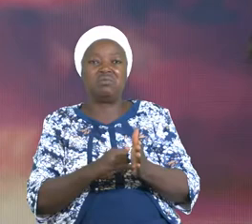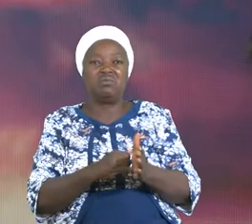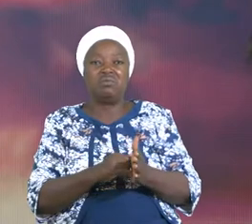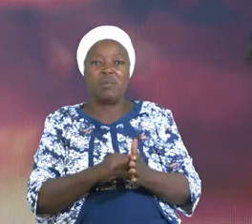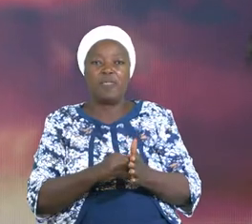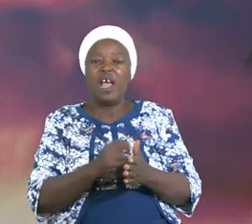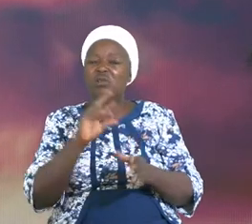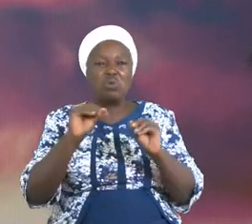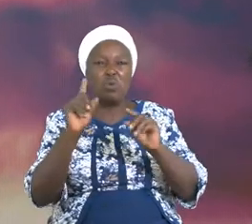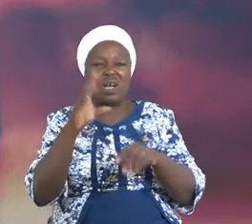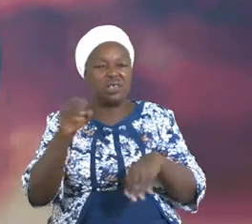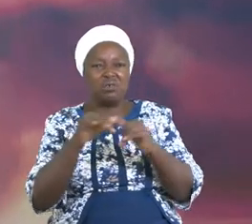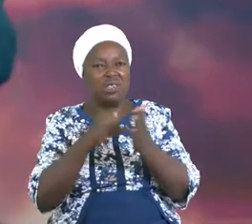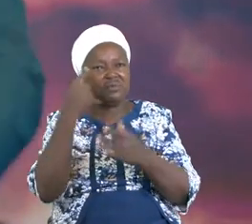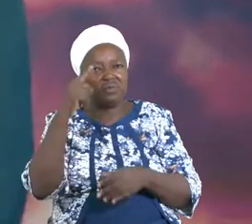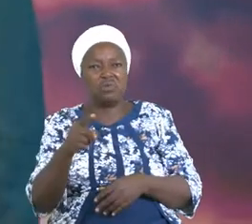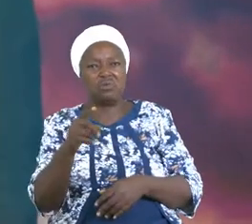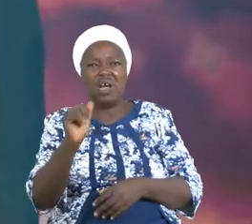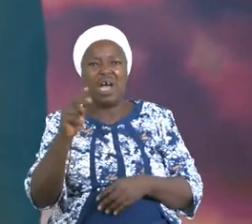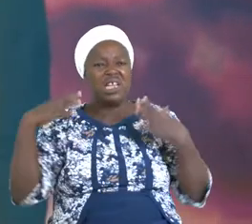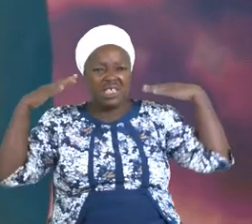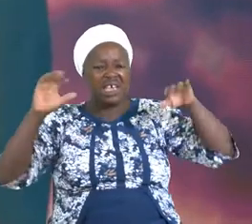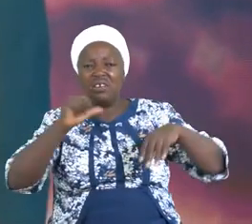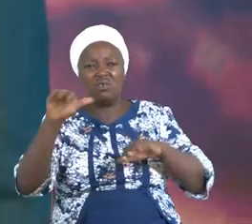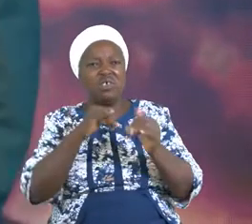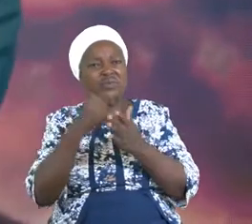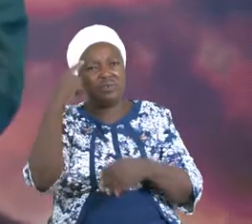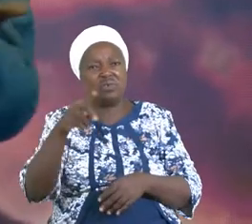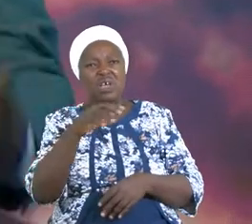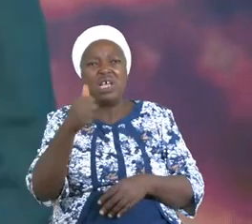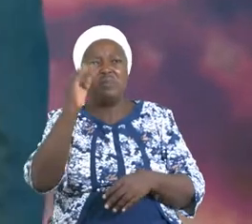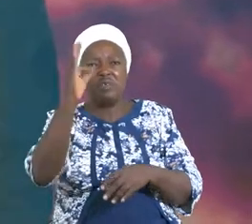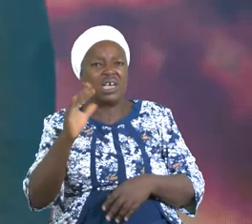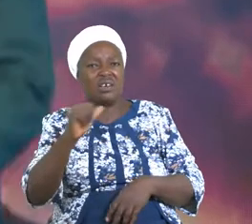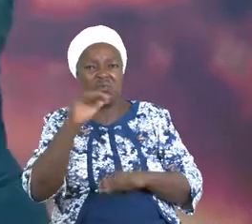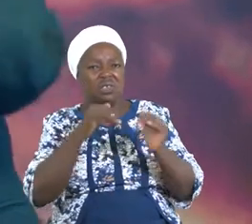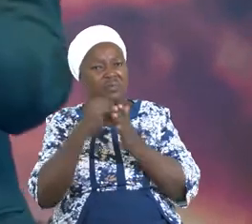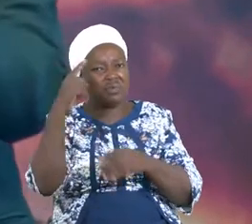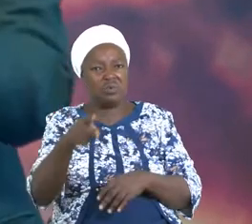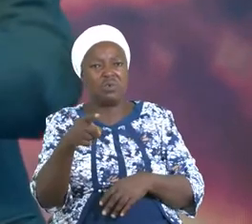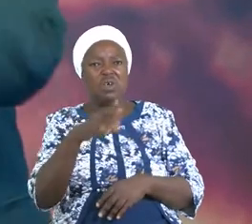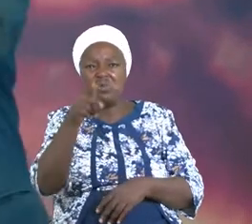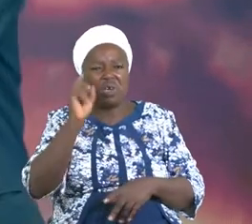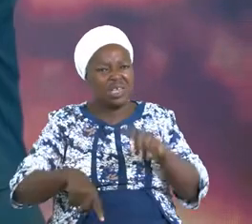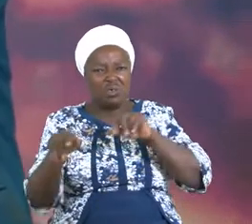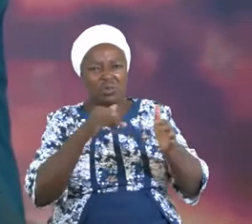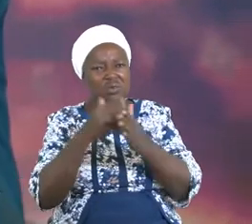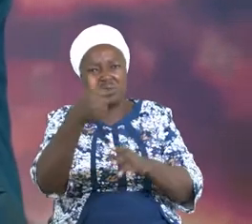for you. A minister cannot do it for you. You cannot do it for yourself. When